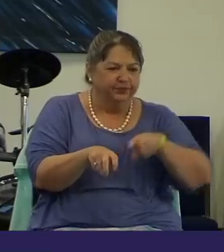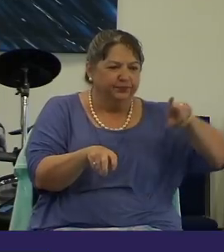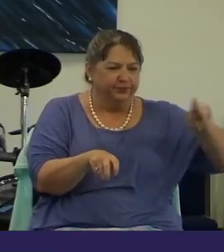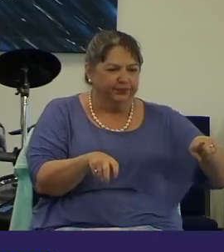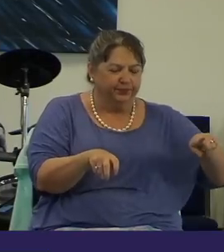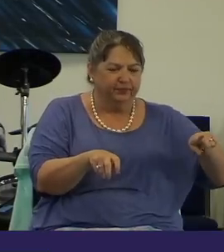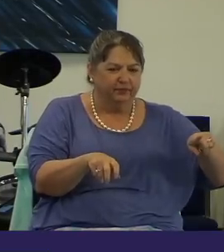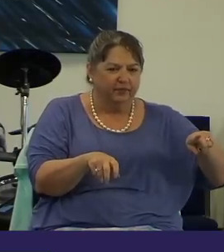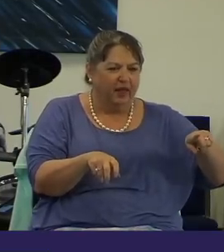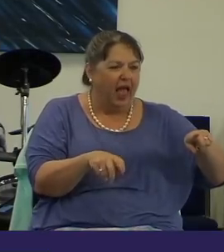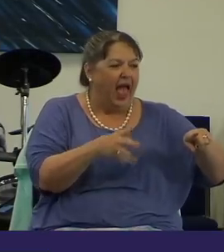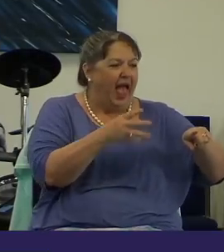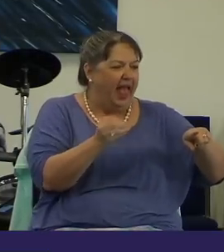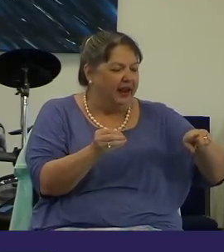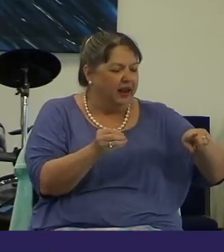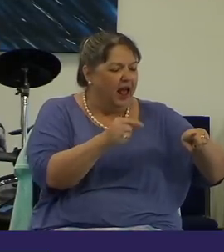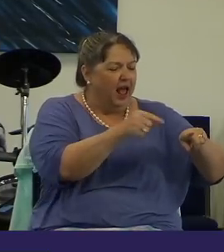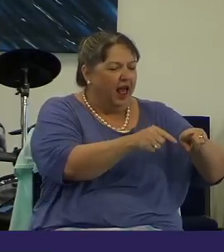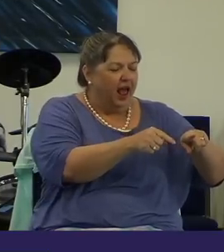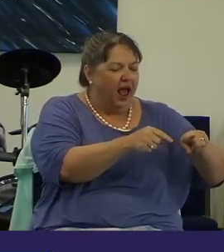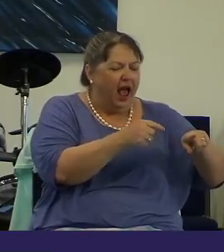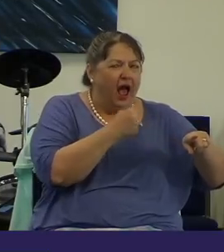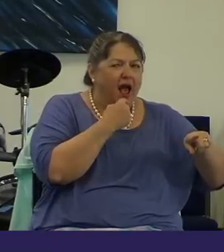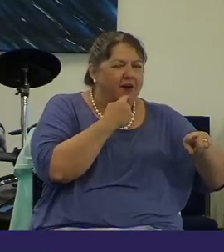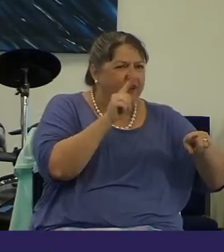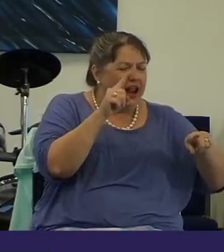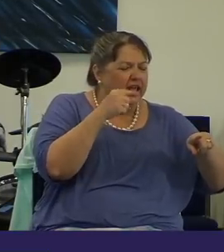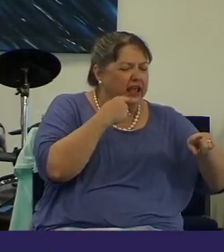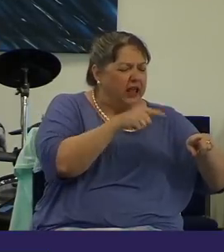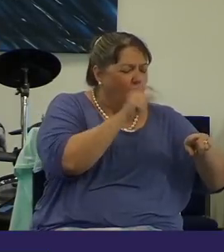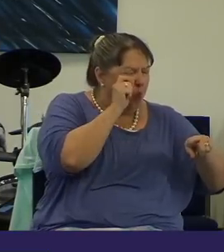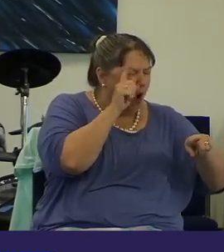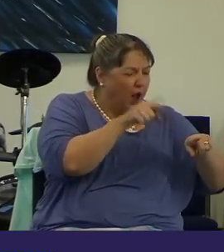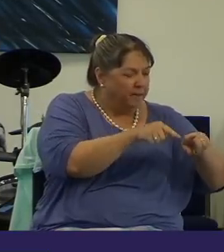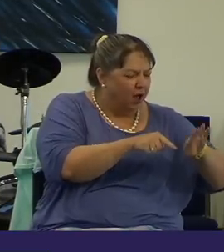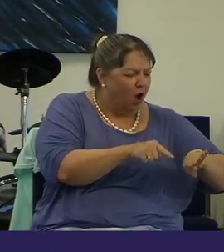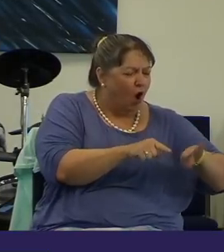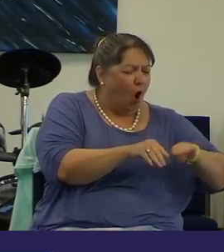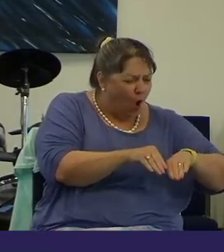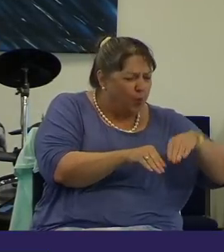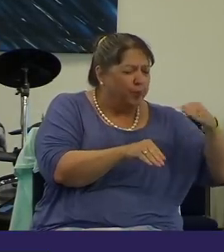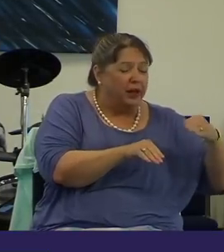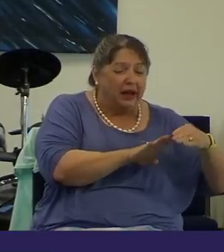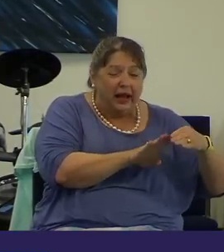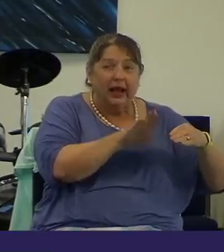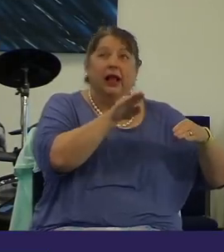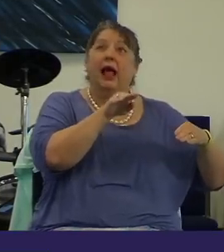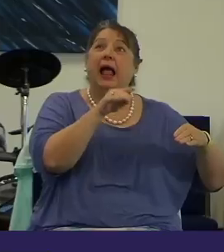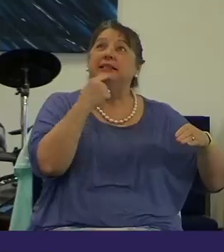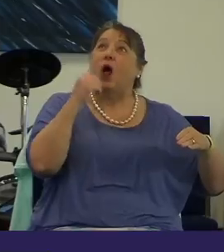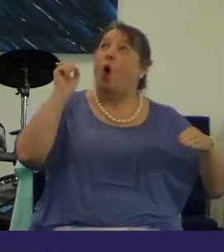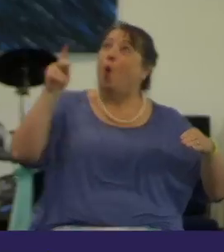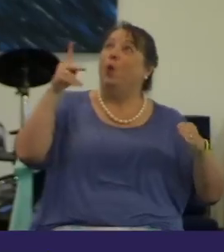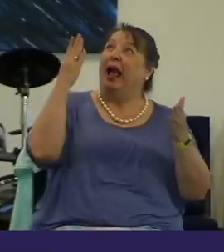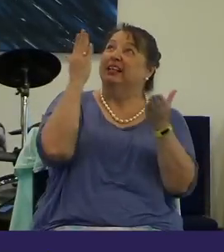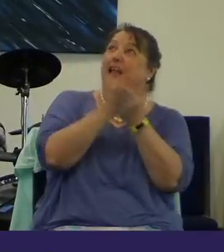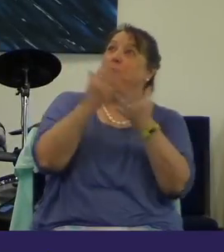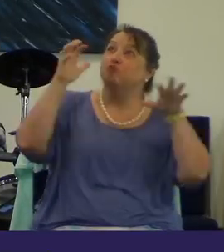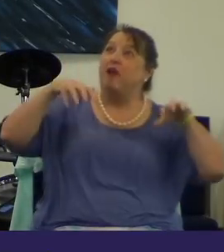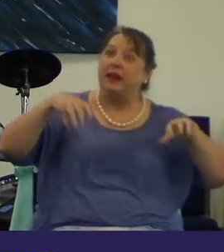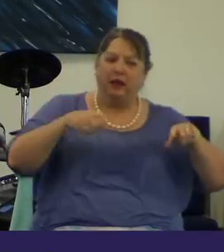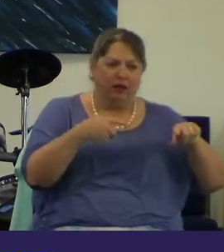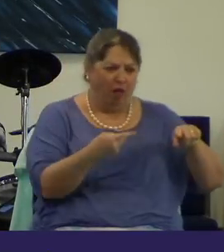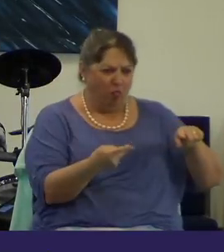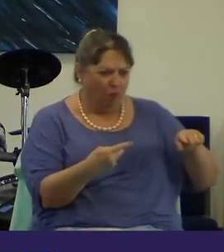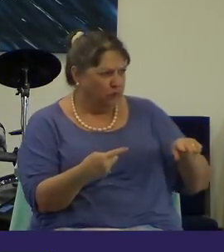killed. But nonetheless, think about that, right? Think about that. I think any of us would have jumped out that